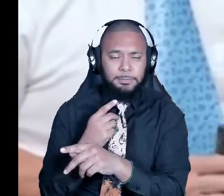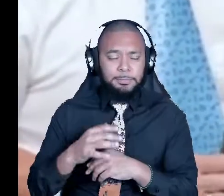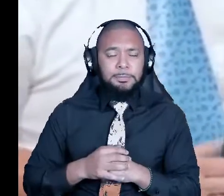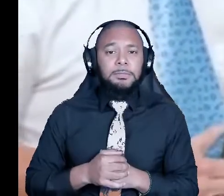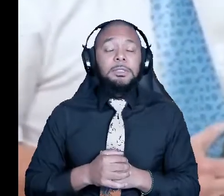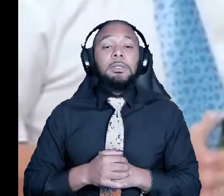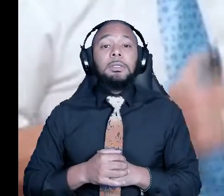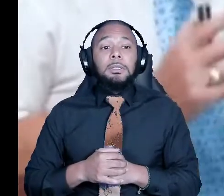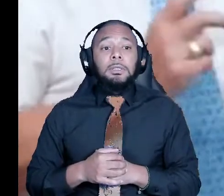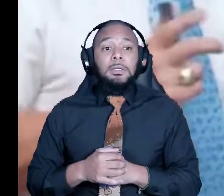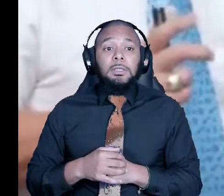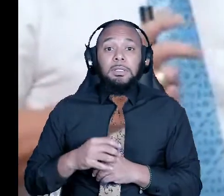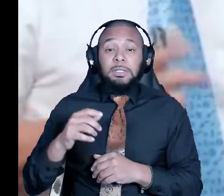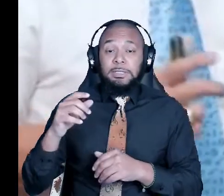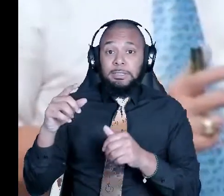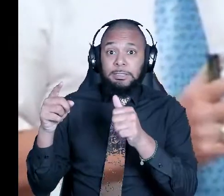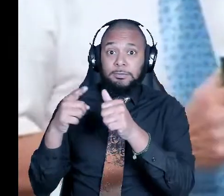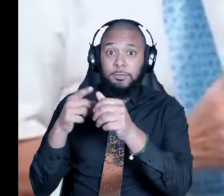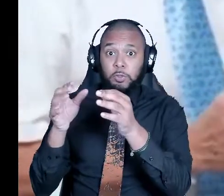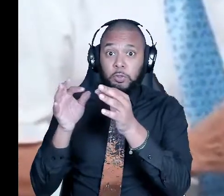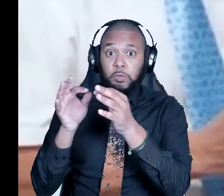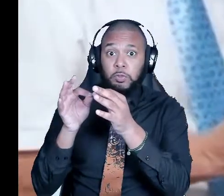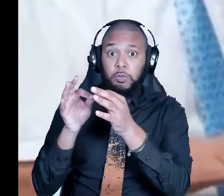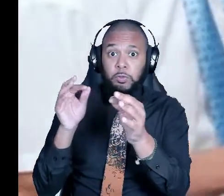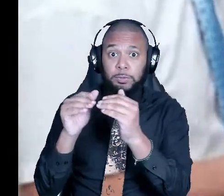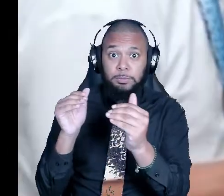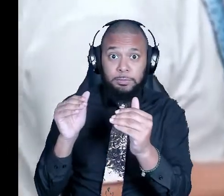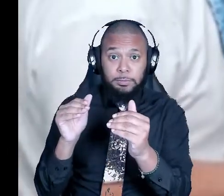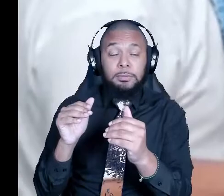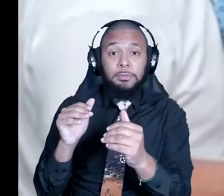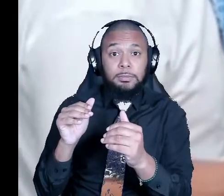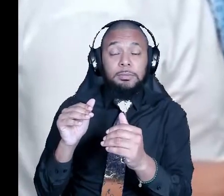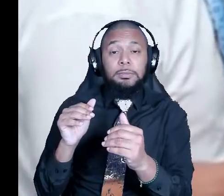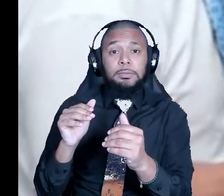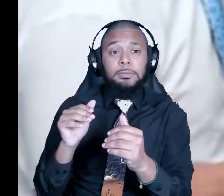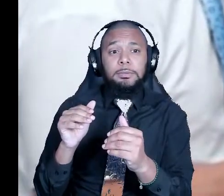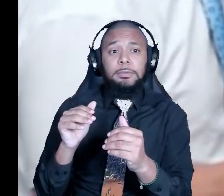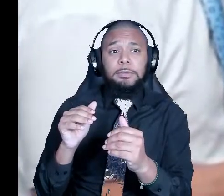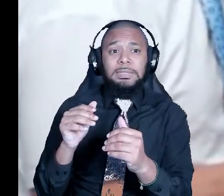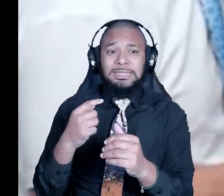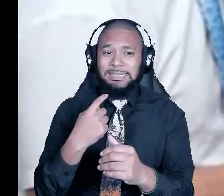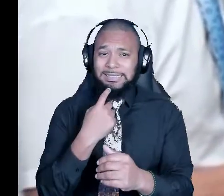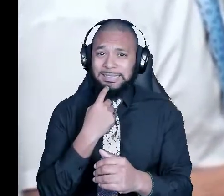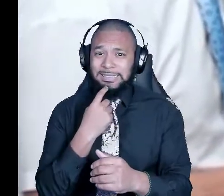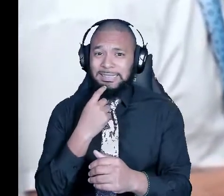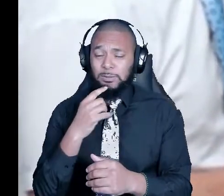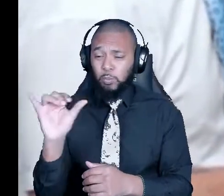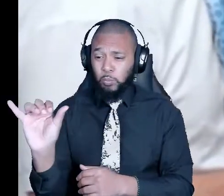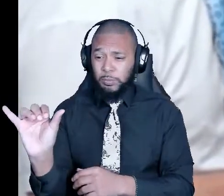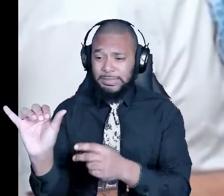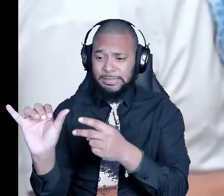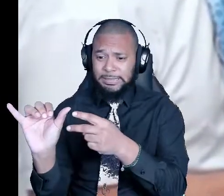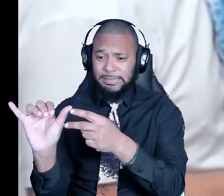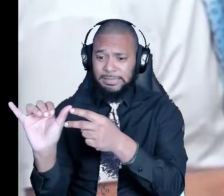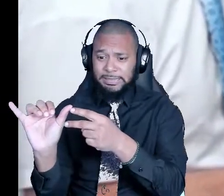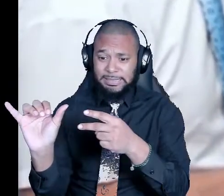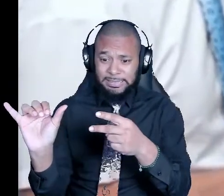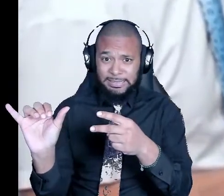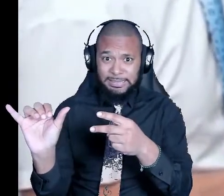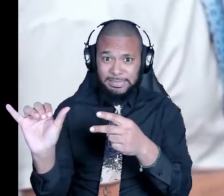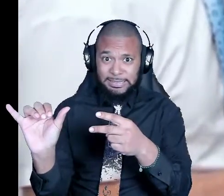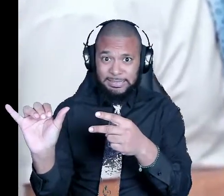equation, and this is really the key to this particular problem, it says that y is the